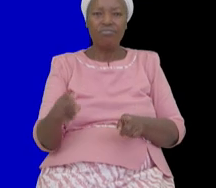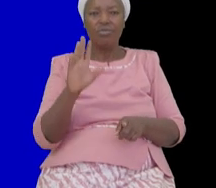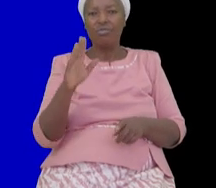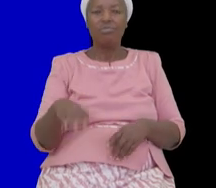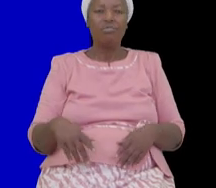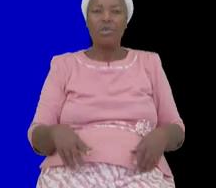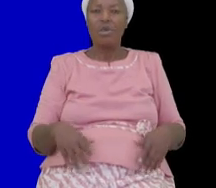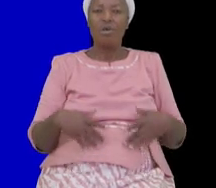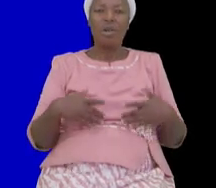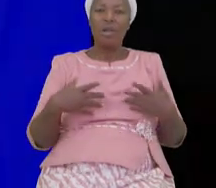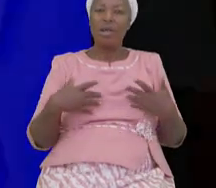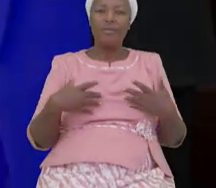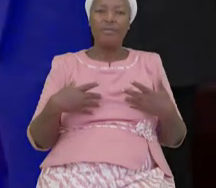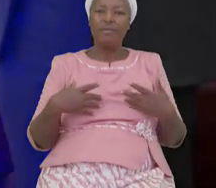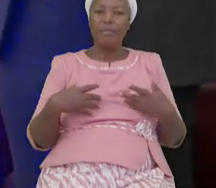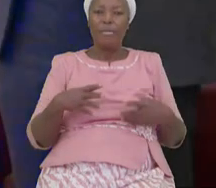sugary,